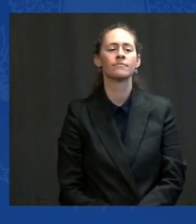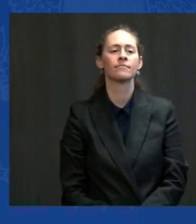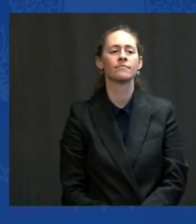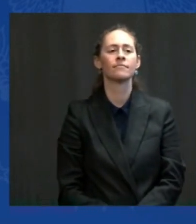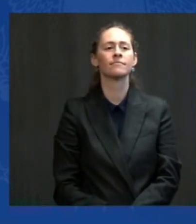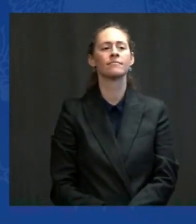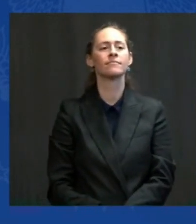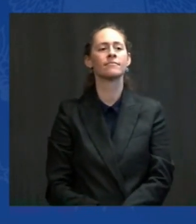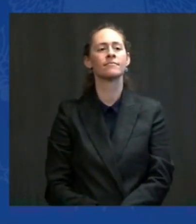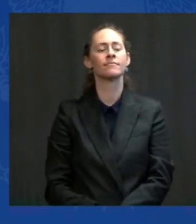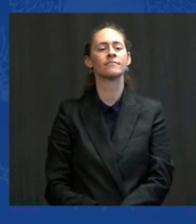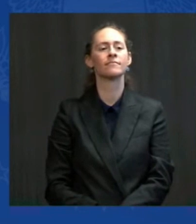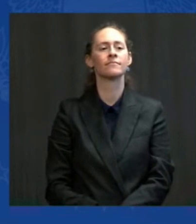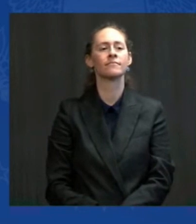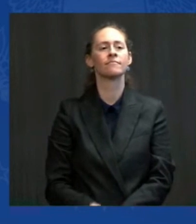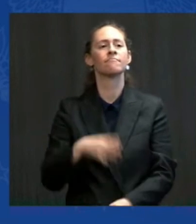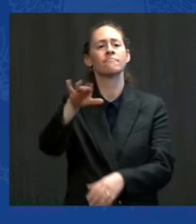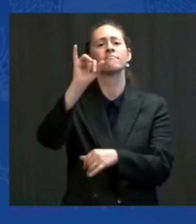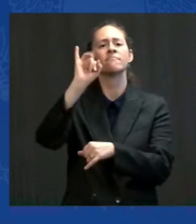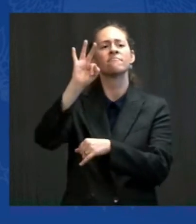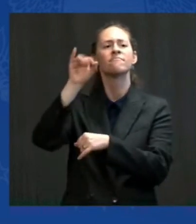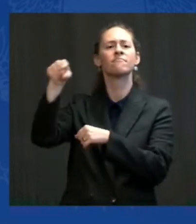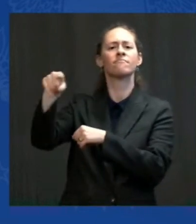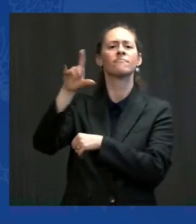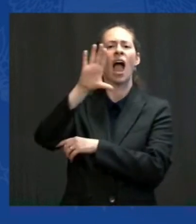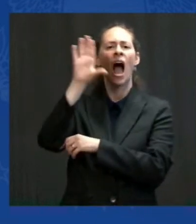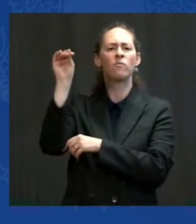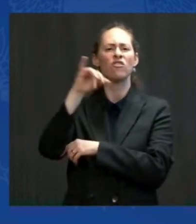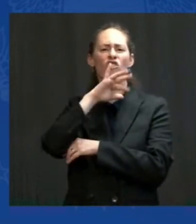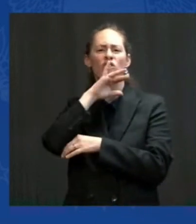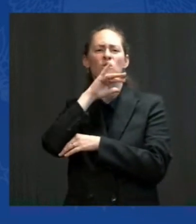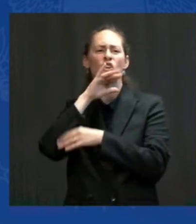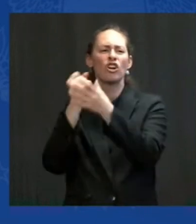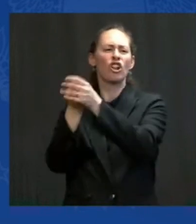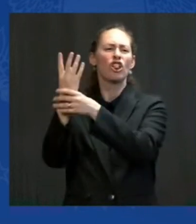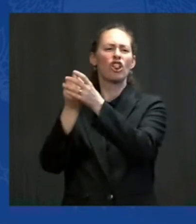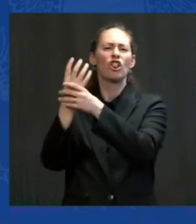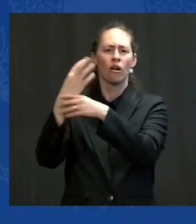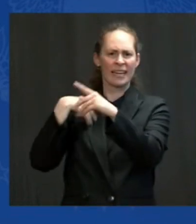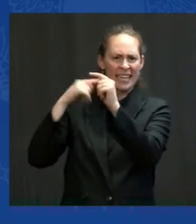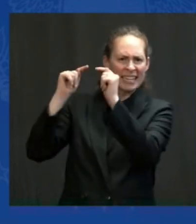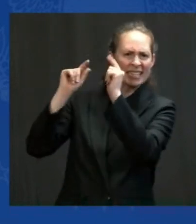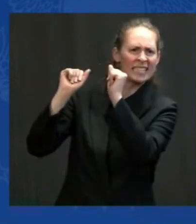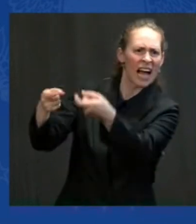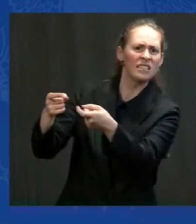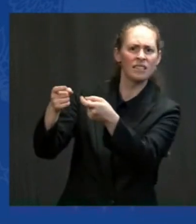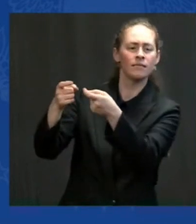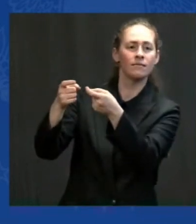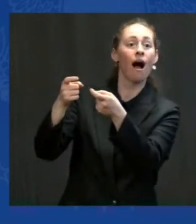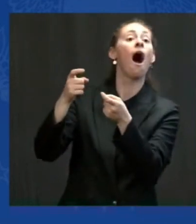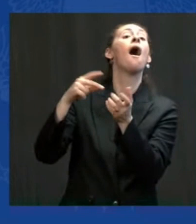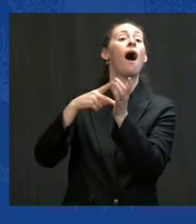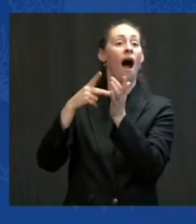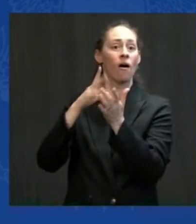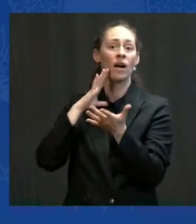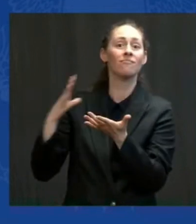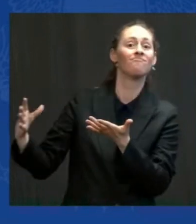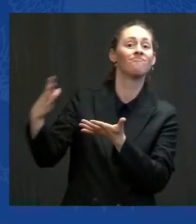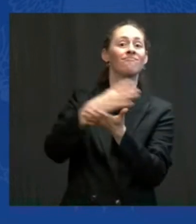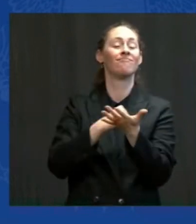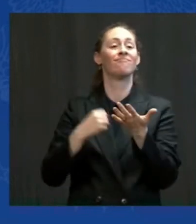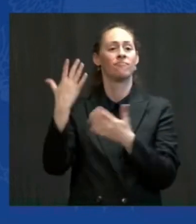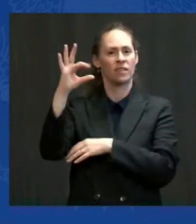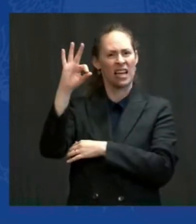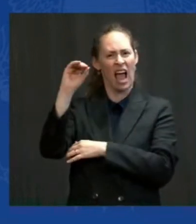they've made, that would raise $90 billion. I'm not asking them to do anything that is unfair. Just not